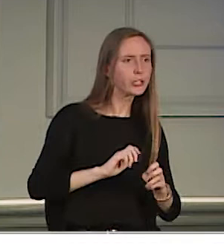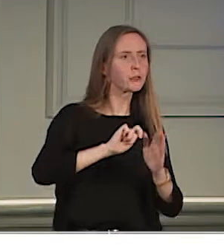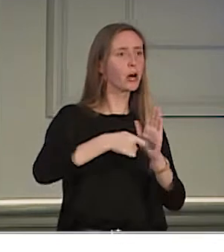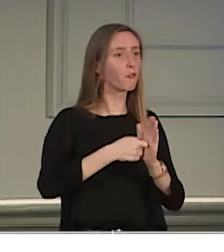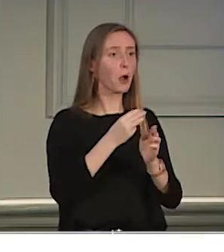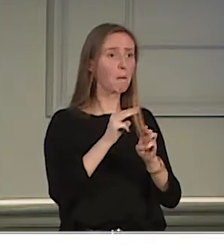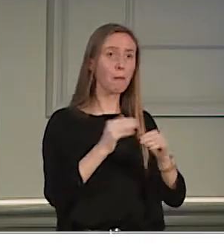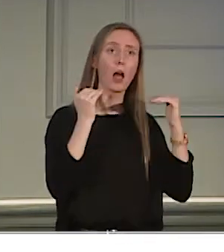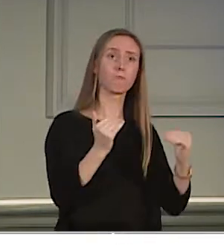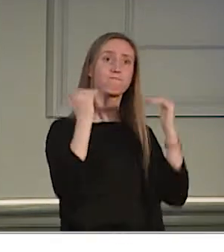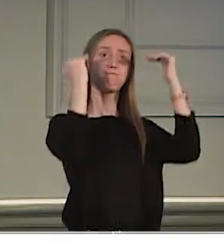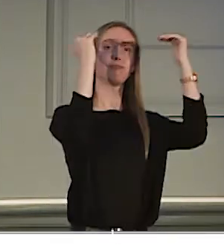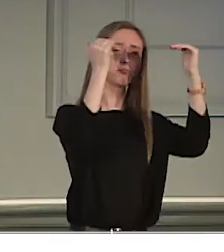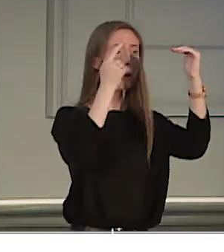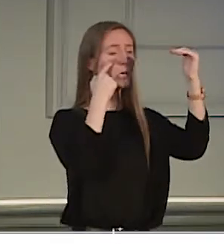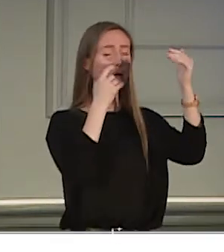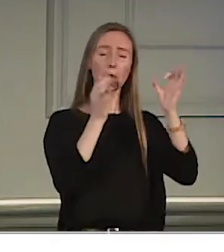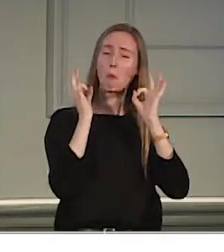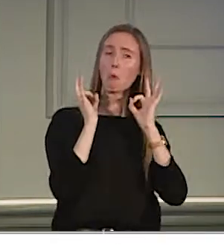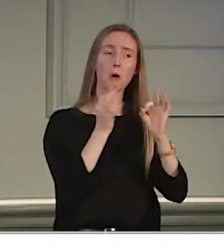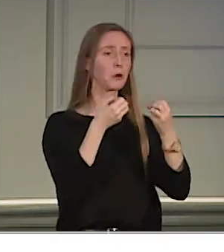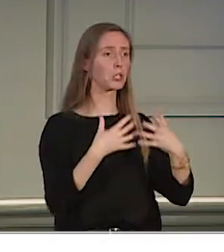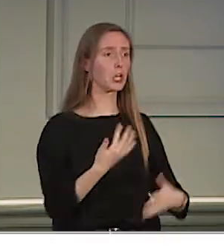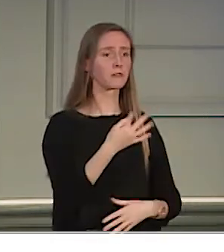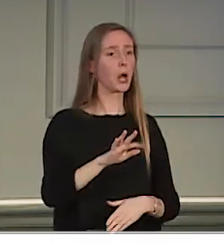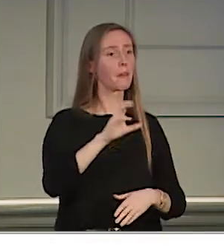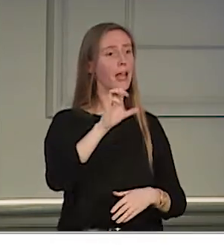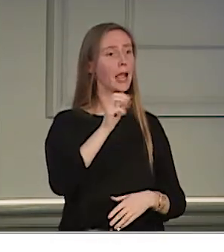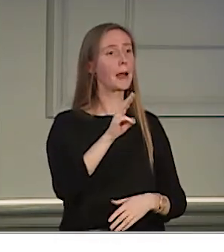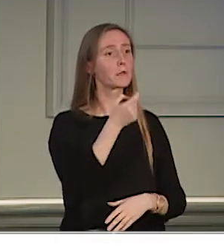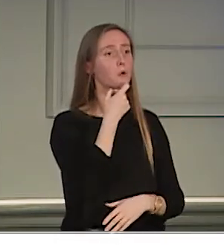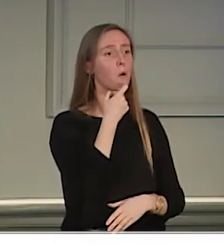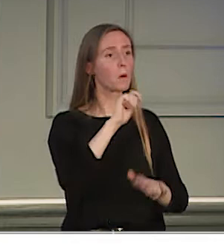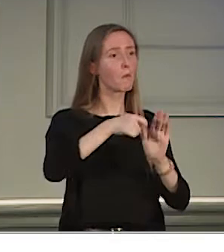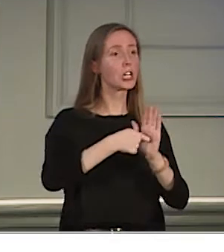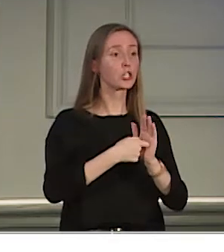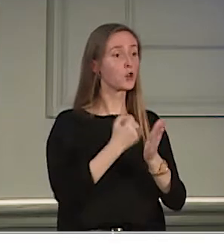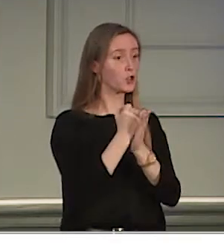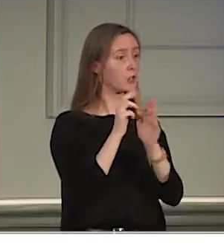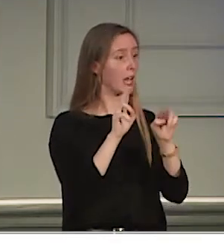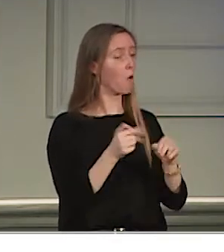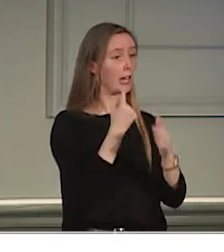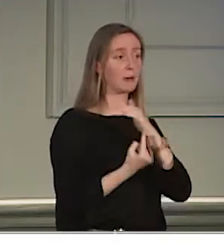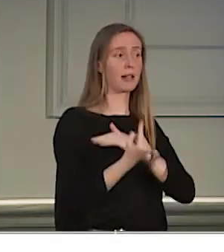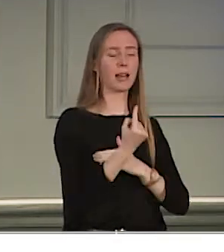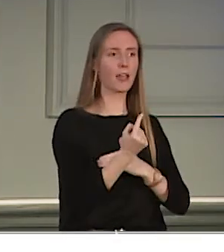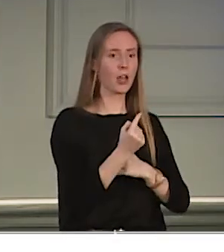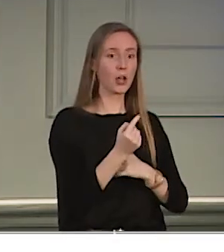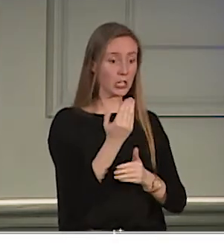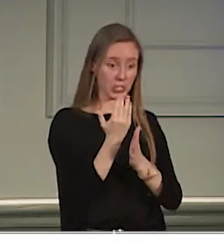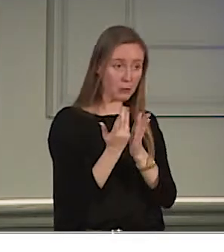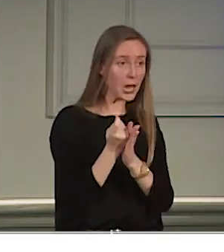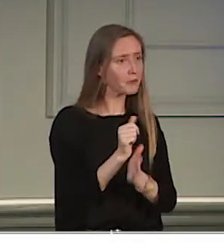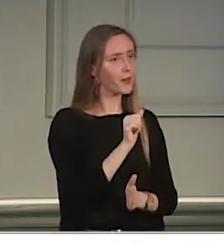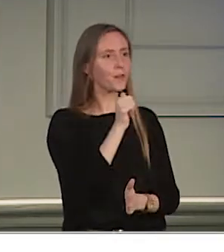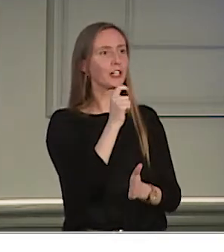incredibly impressive results and things coming out of the capstone projects. So the students get to work independently. And for some of them, it's the first real decent